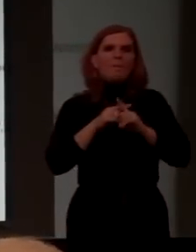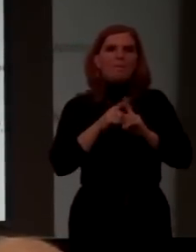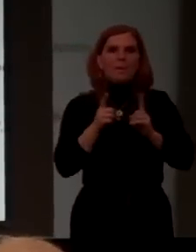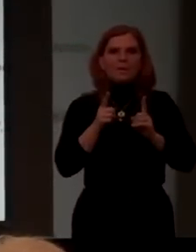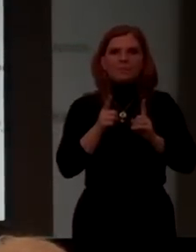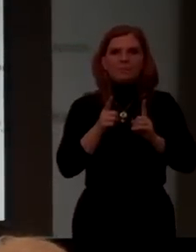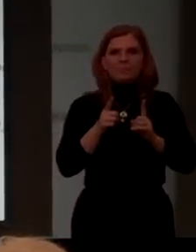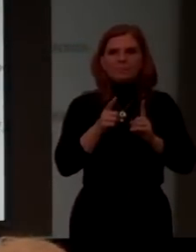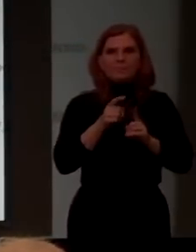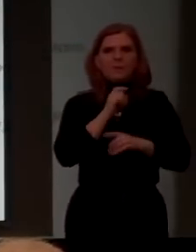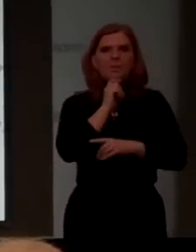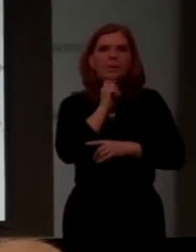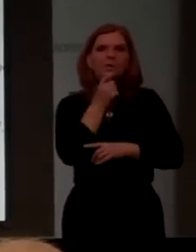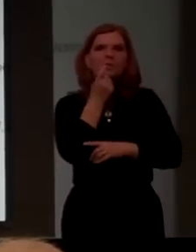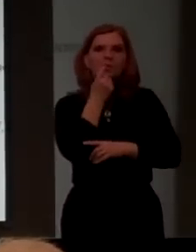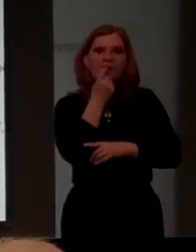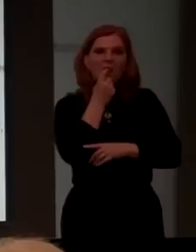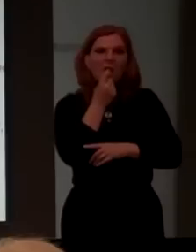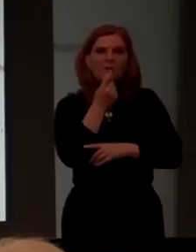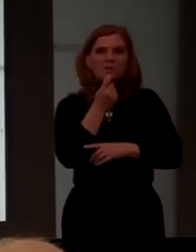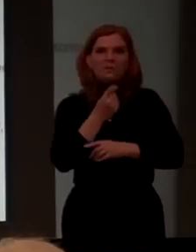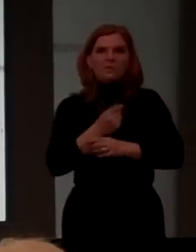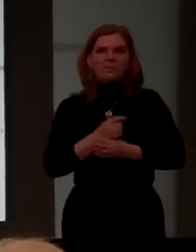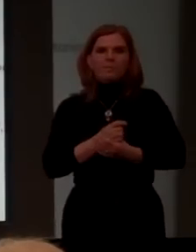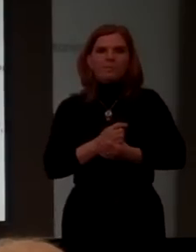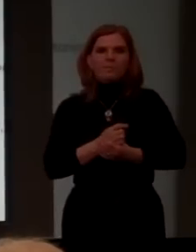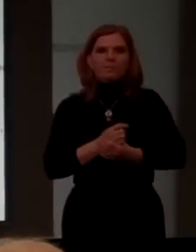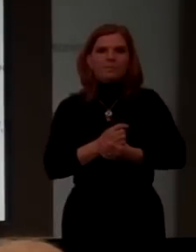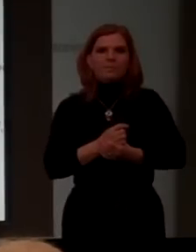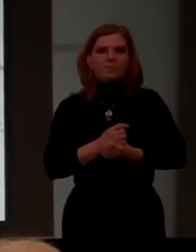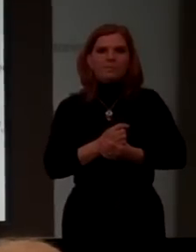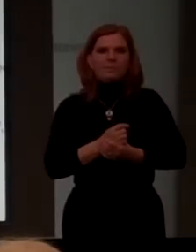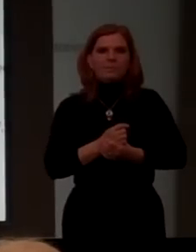Copper, metals, glass,